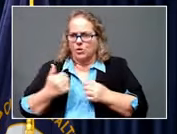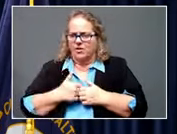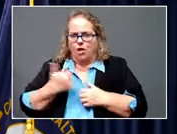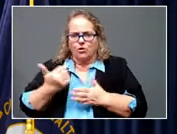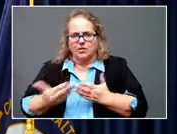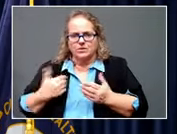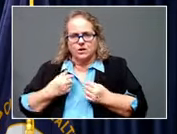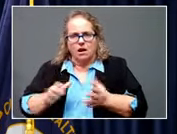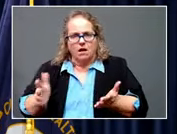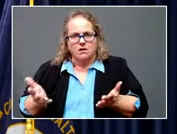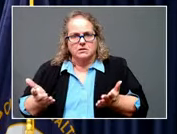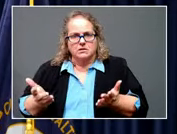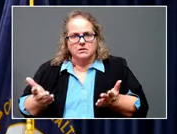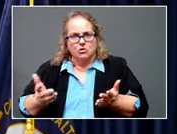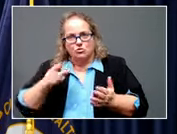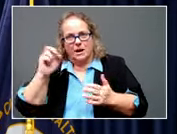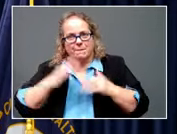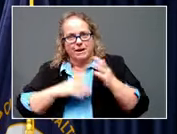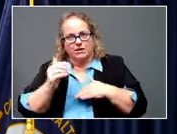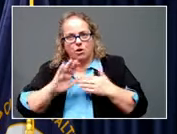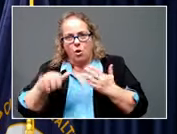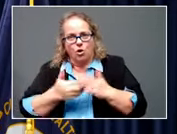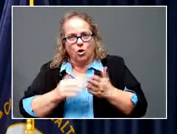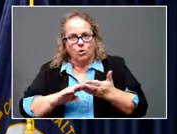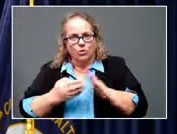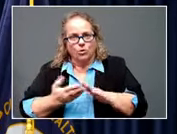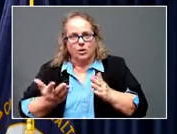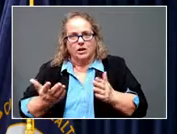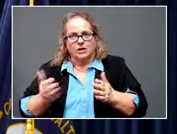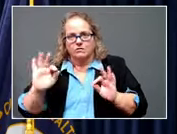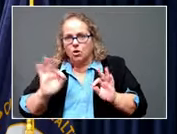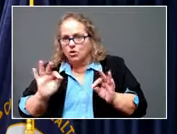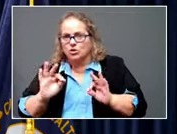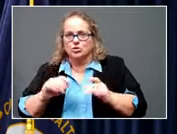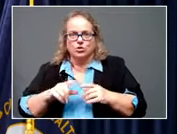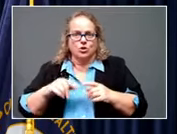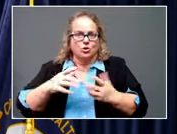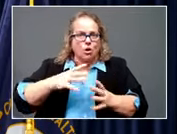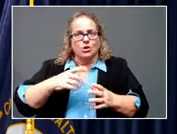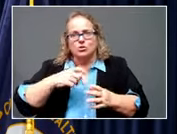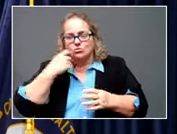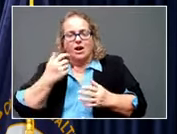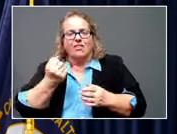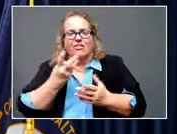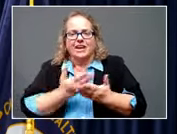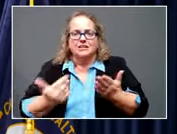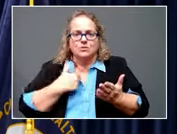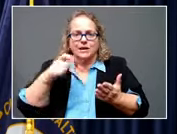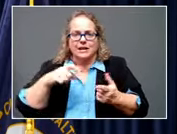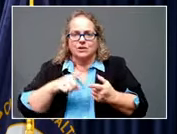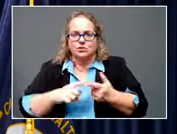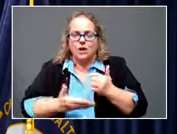entire communities. It's the extra help that we're going to need to wrap around these kids and these adults.